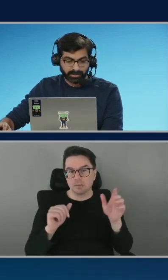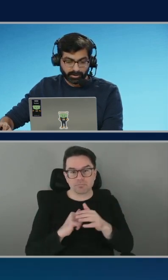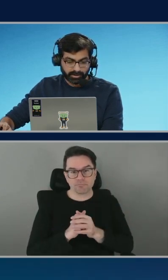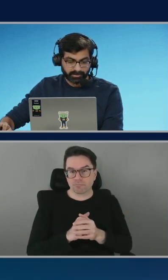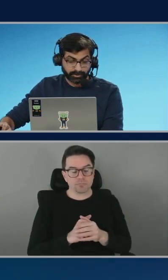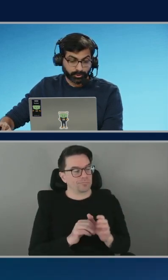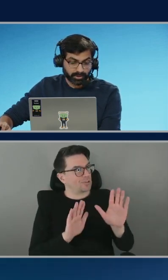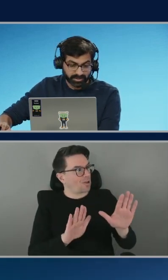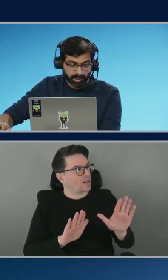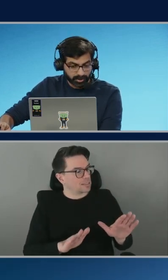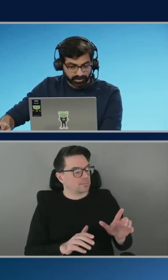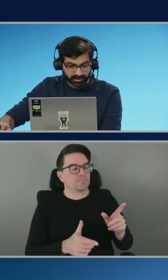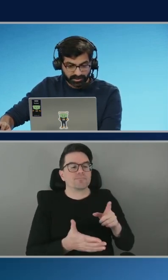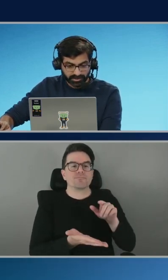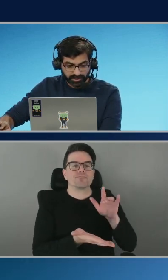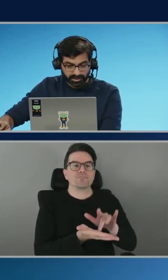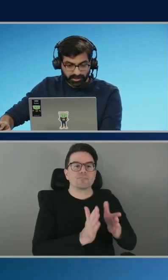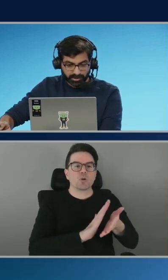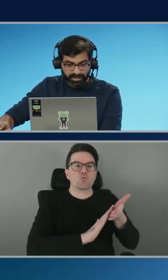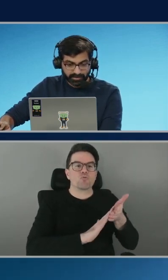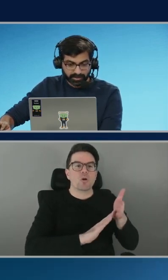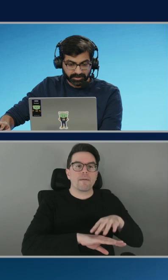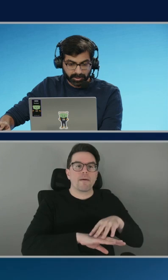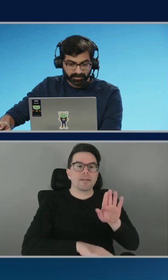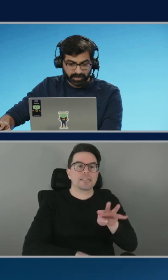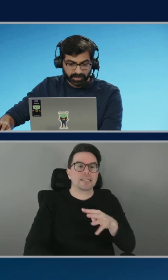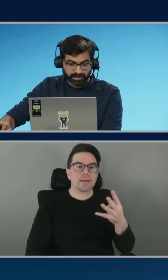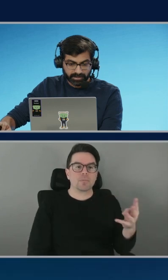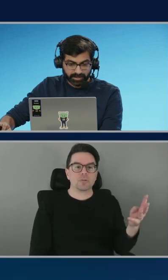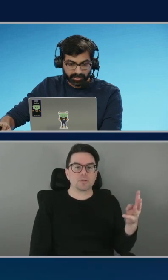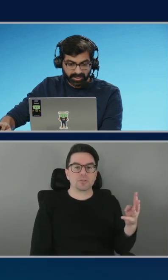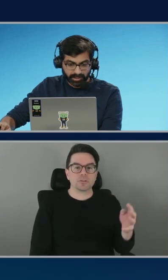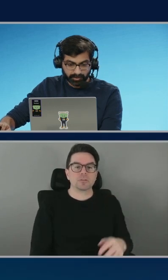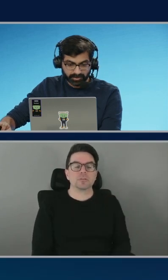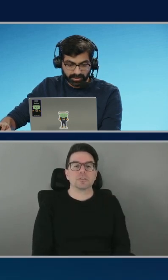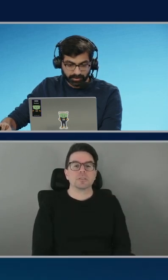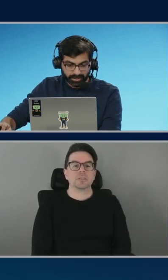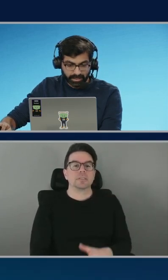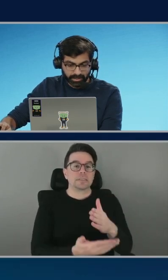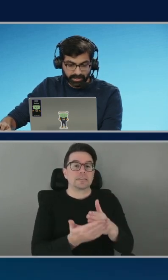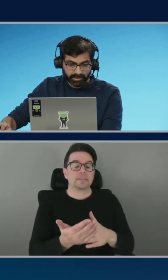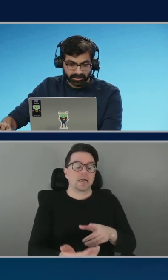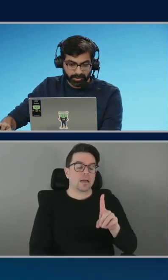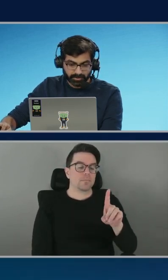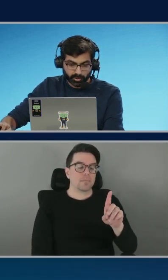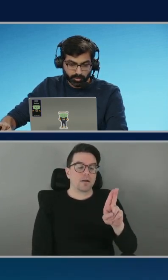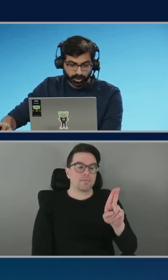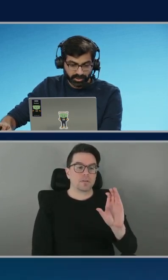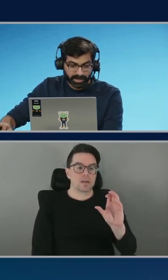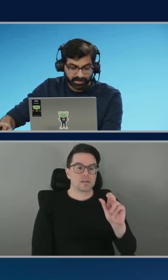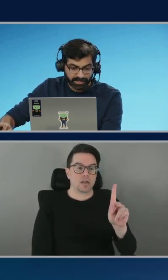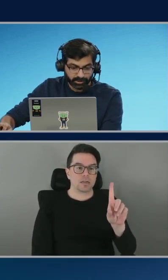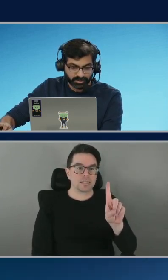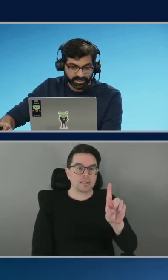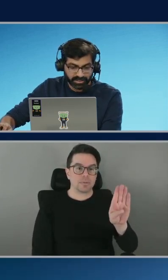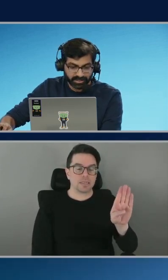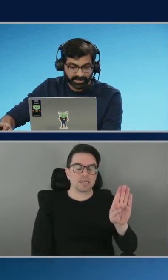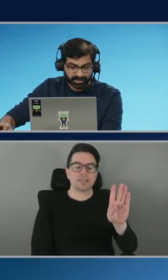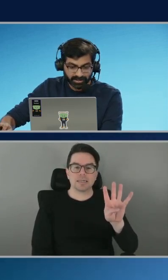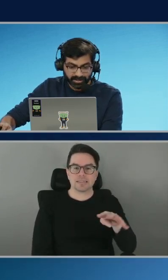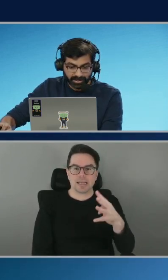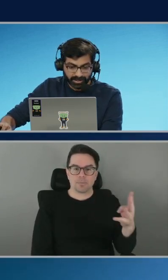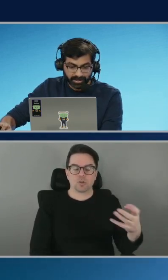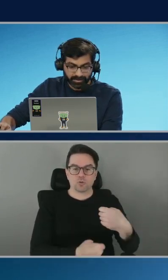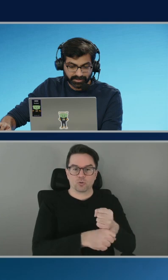run on show all the tables. Okay. All right. There's some of the DuckDB tables that get created as part of the notebook, and then you